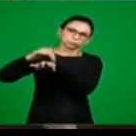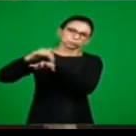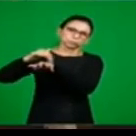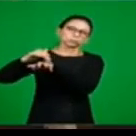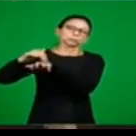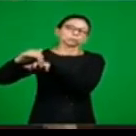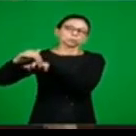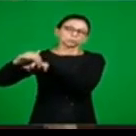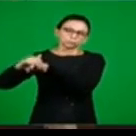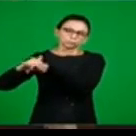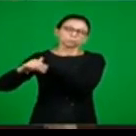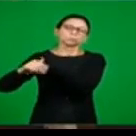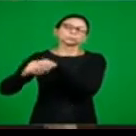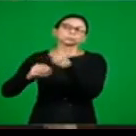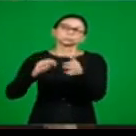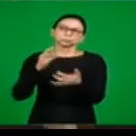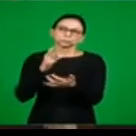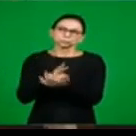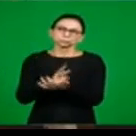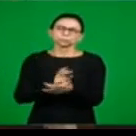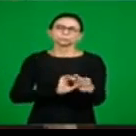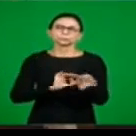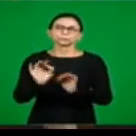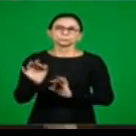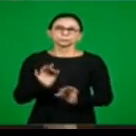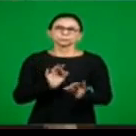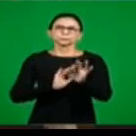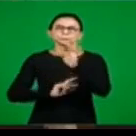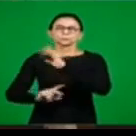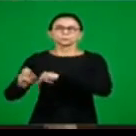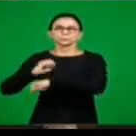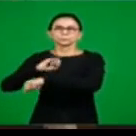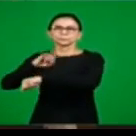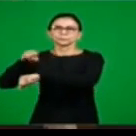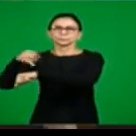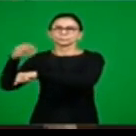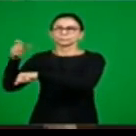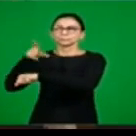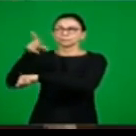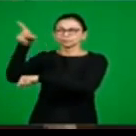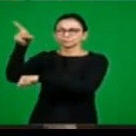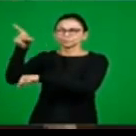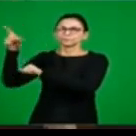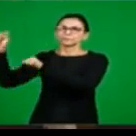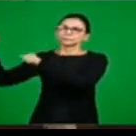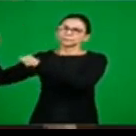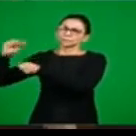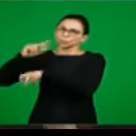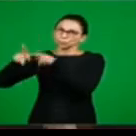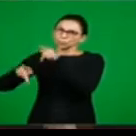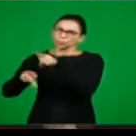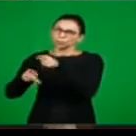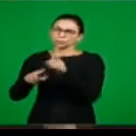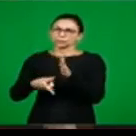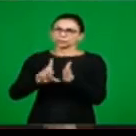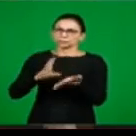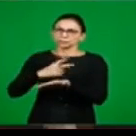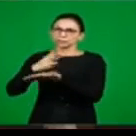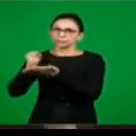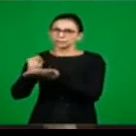Israel, the church together, in the same project of the church, in New Jerusalem, that is born. The New